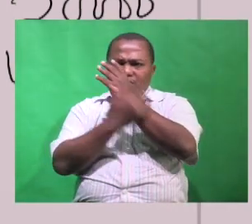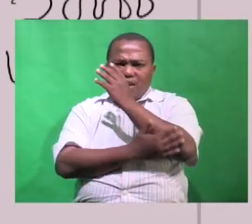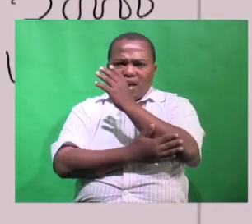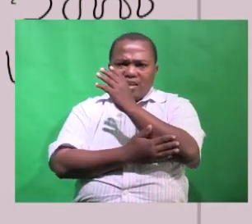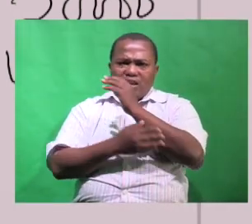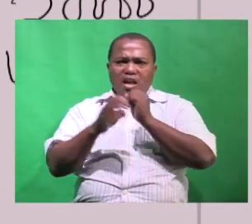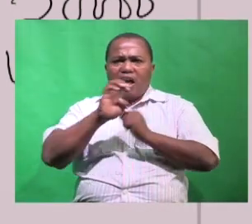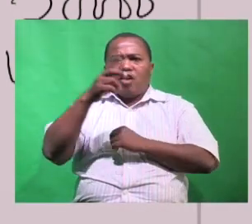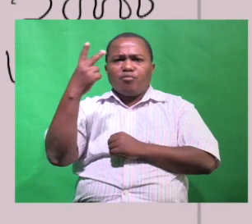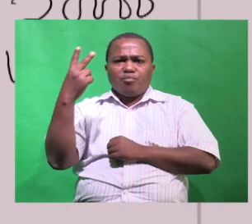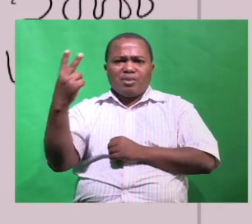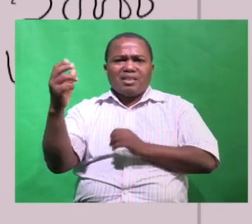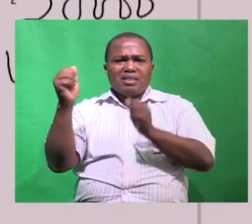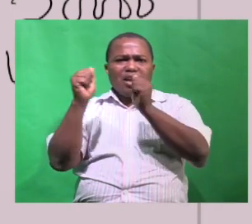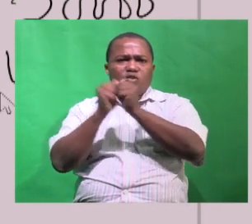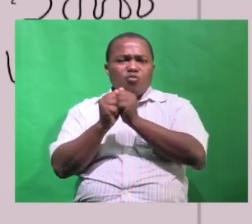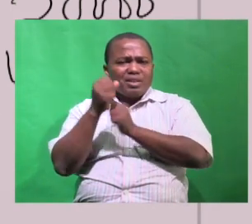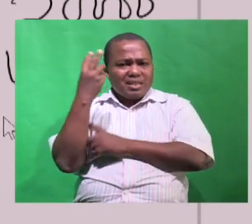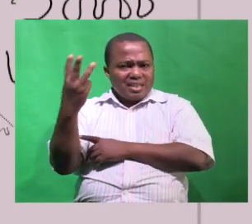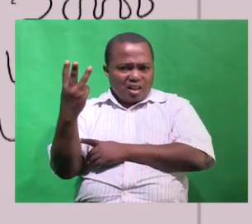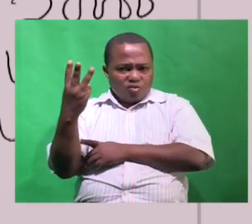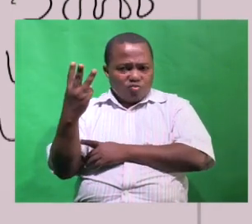2018, cash